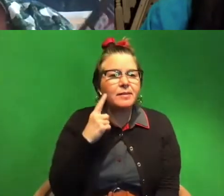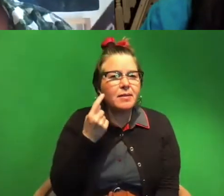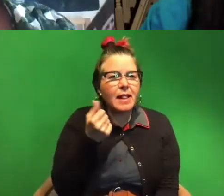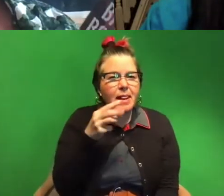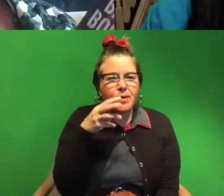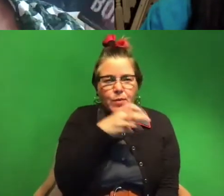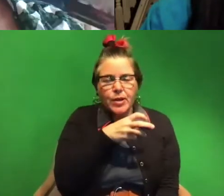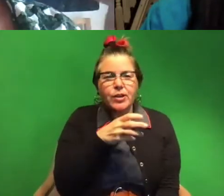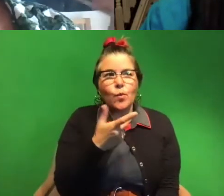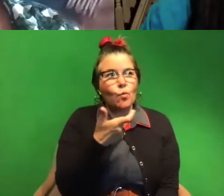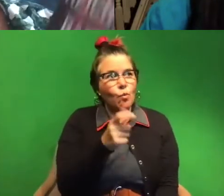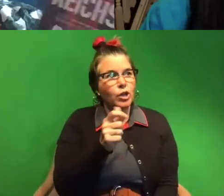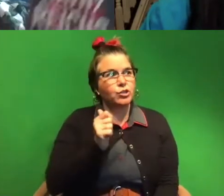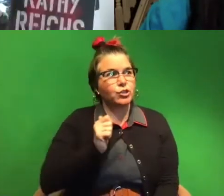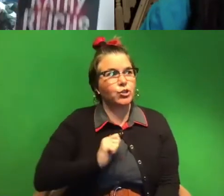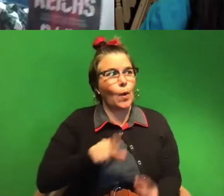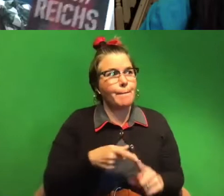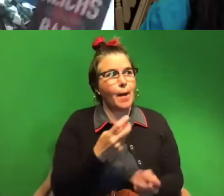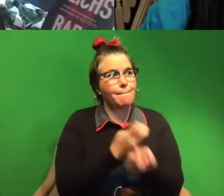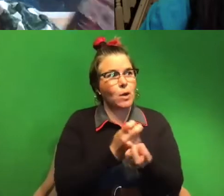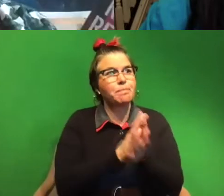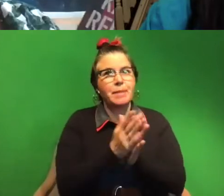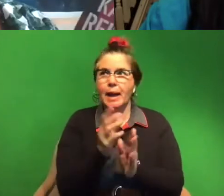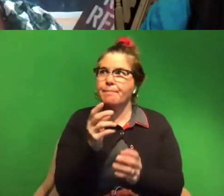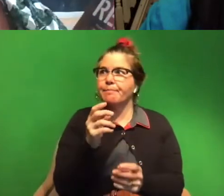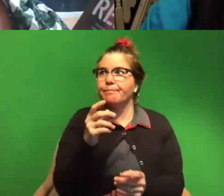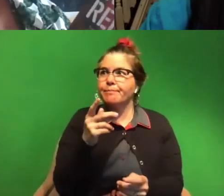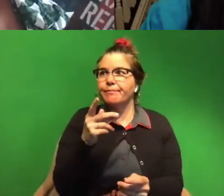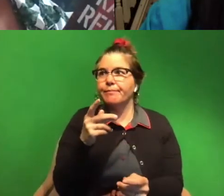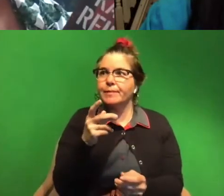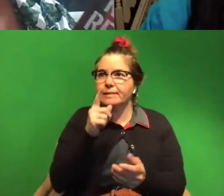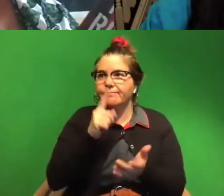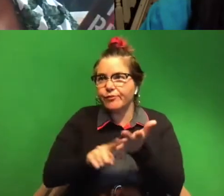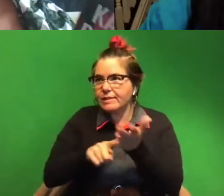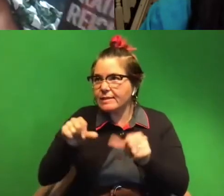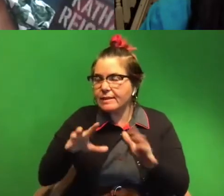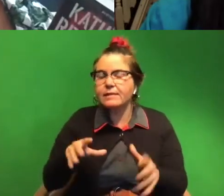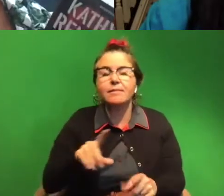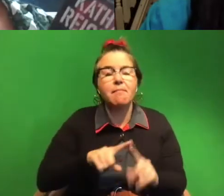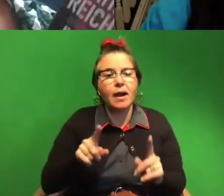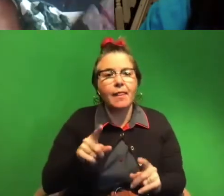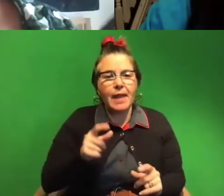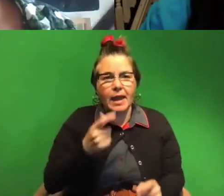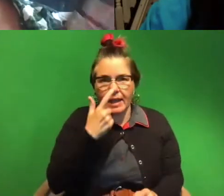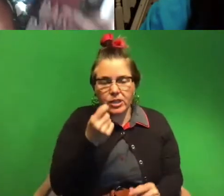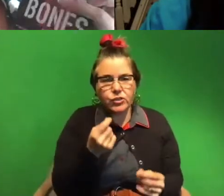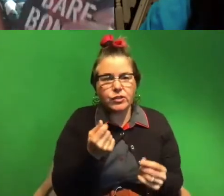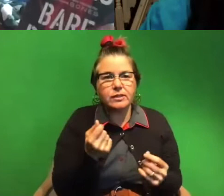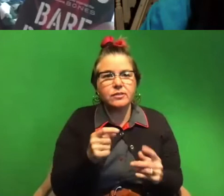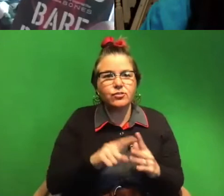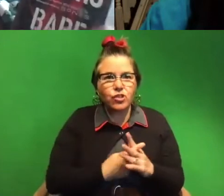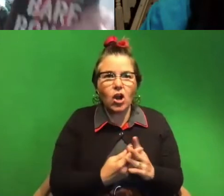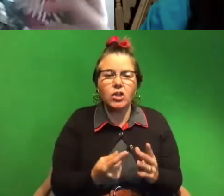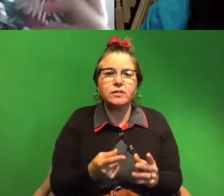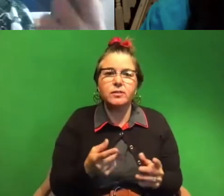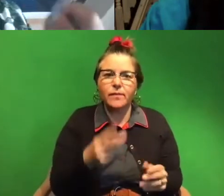you watched a show about bones and now you're a forensic scientist. But if the interest sparks and if you have fun with it, pursue